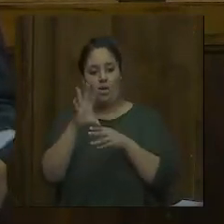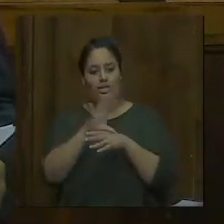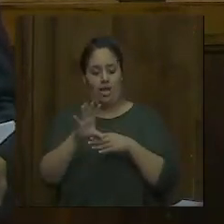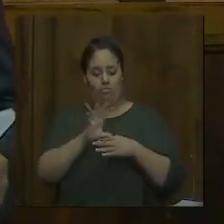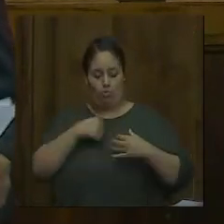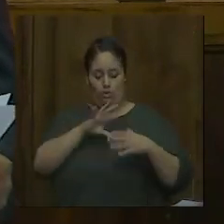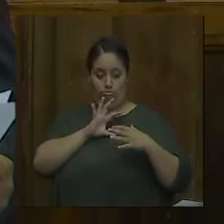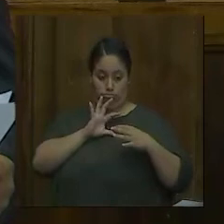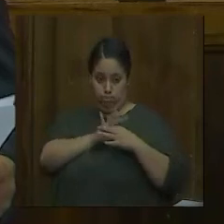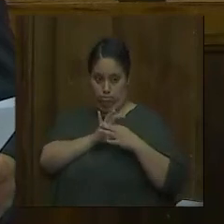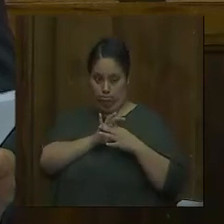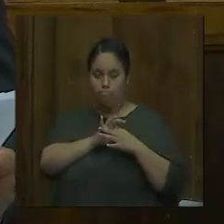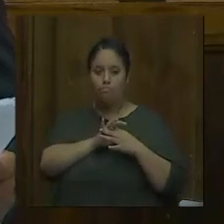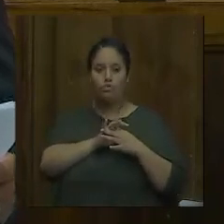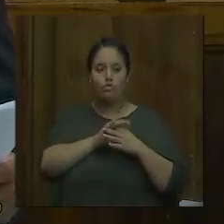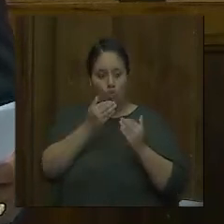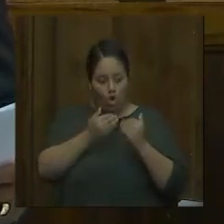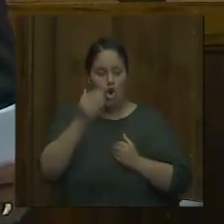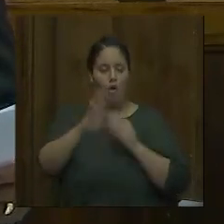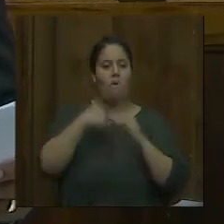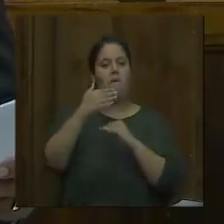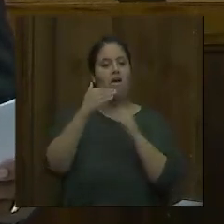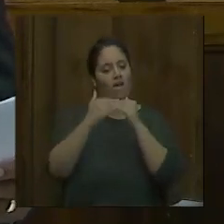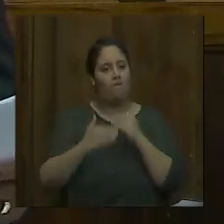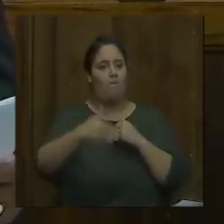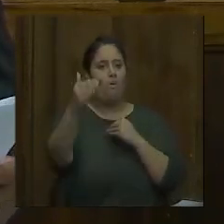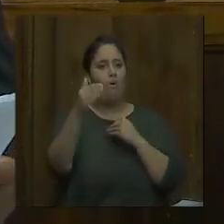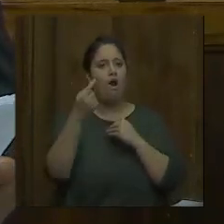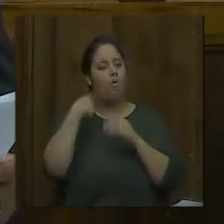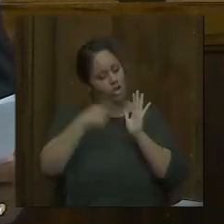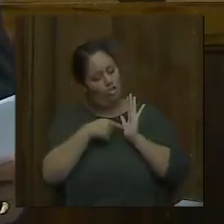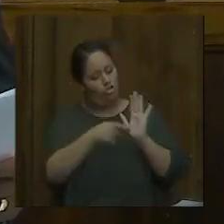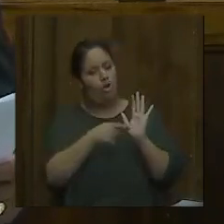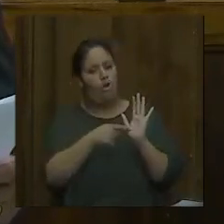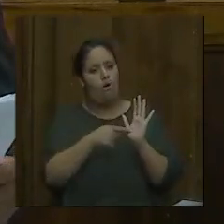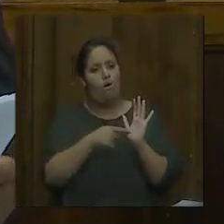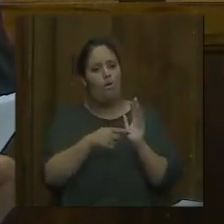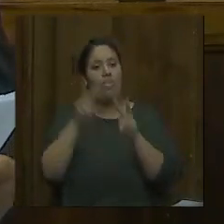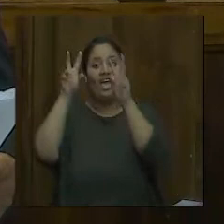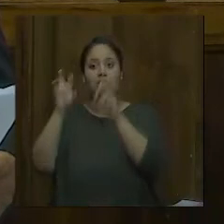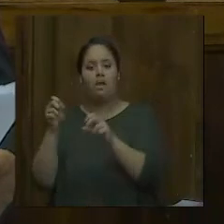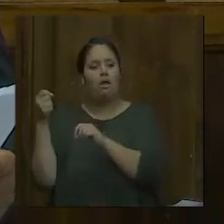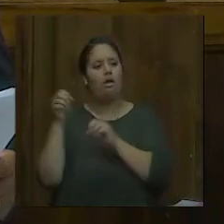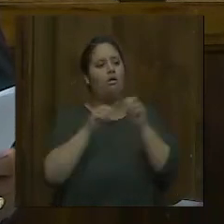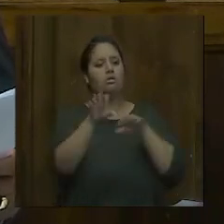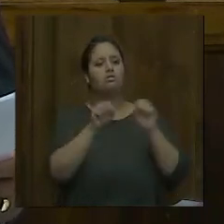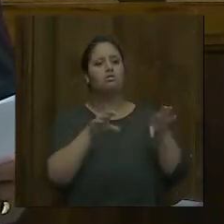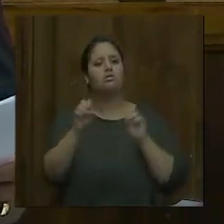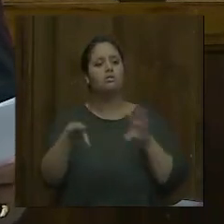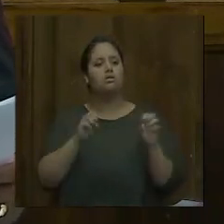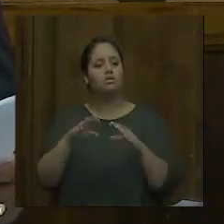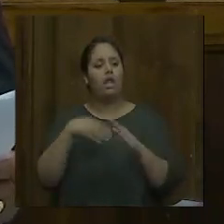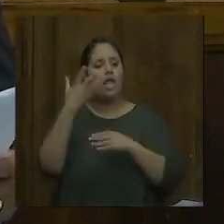commitment to going above and beyond is demonstrated as inspectors are sent